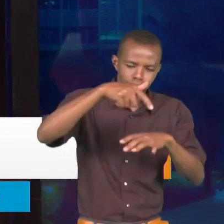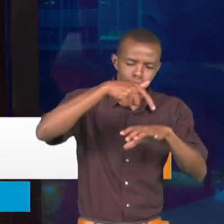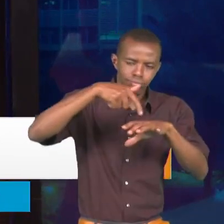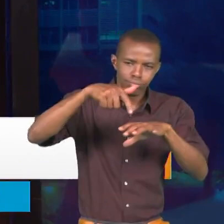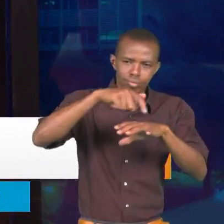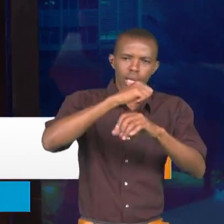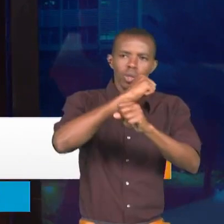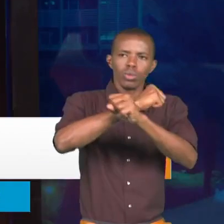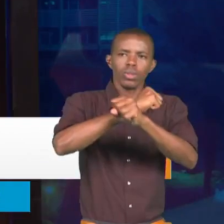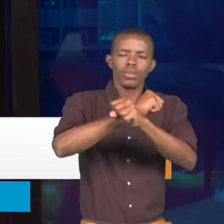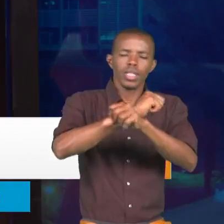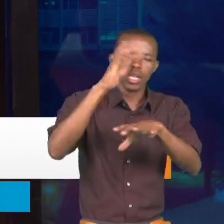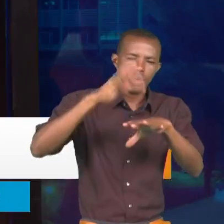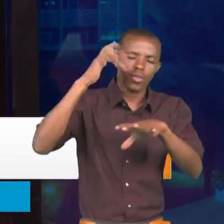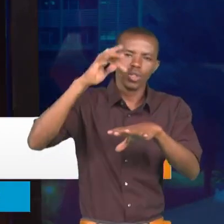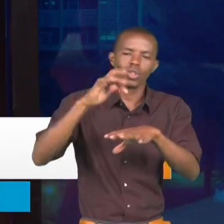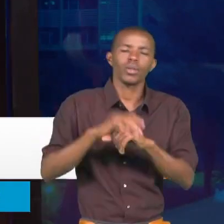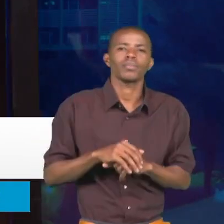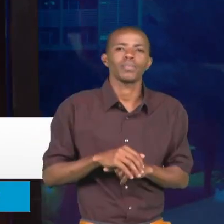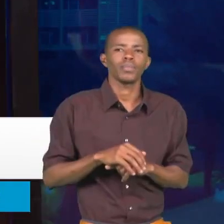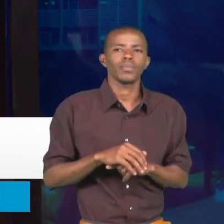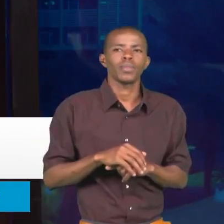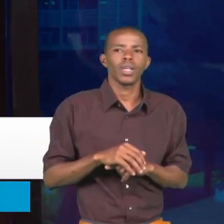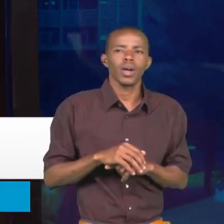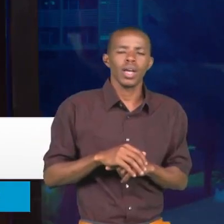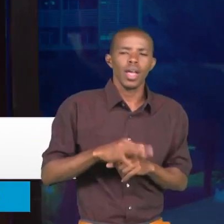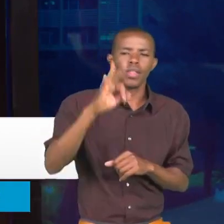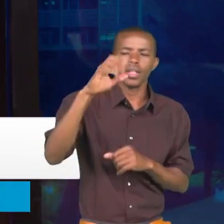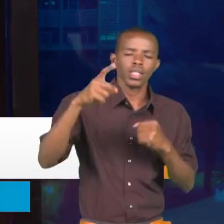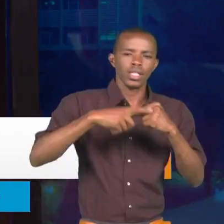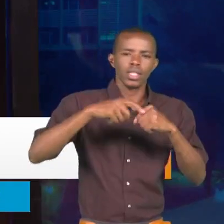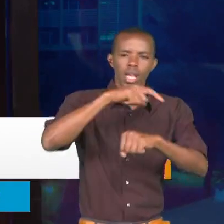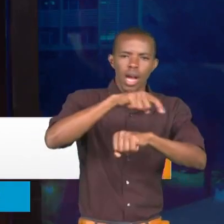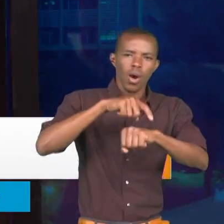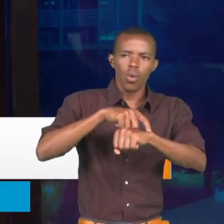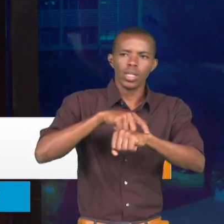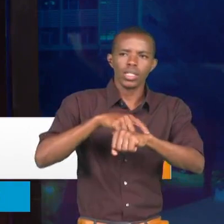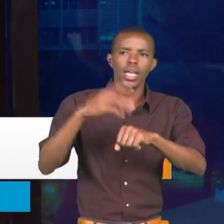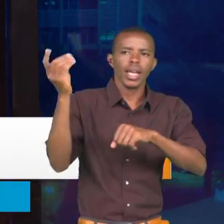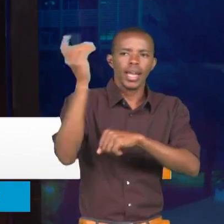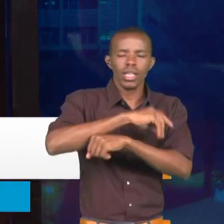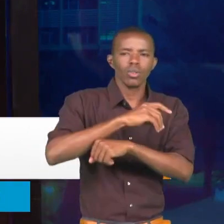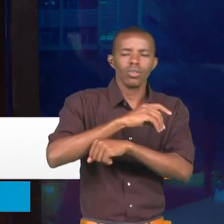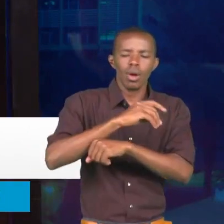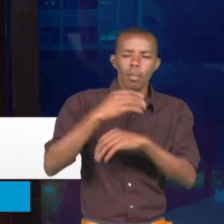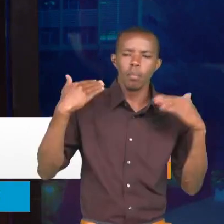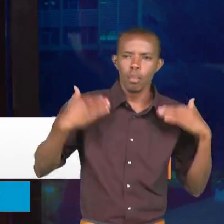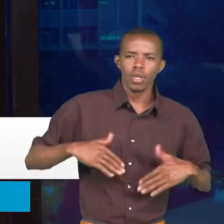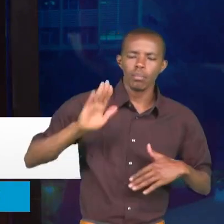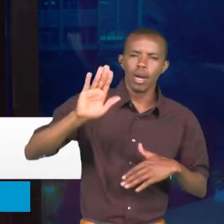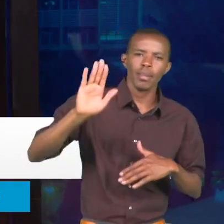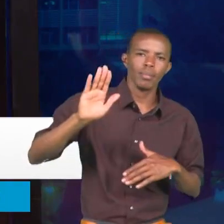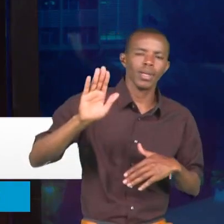to prevent any infection. Okay. So after that, after around 36 hours, you don't have a dose of PrEP in your body. That means if you